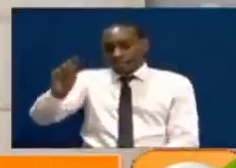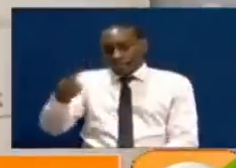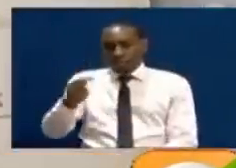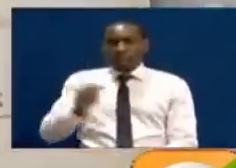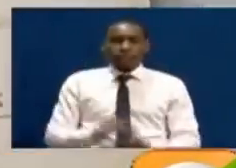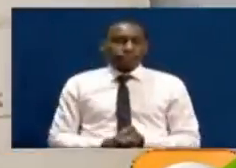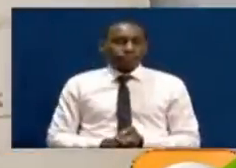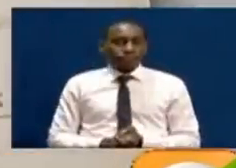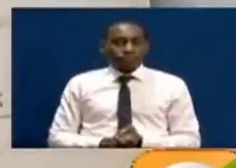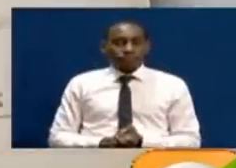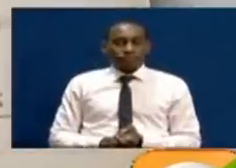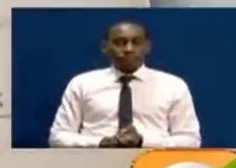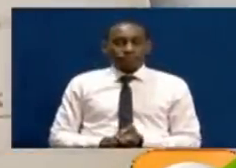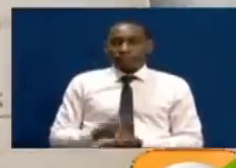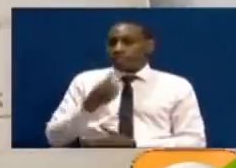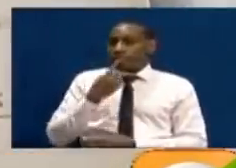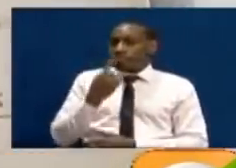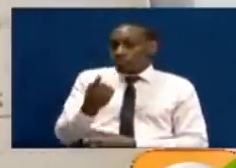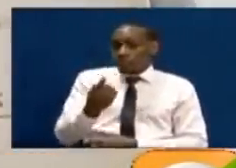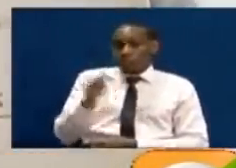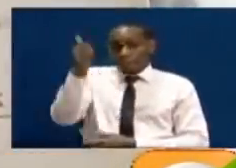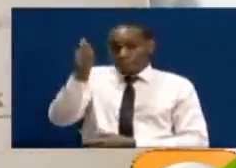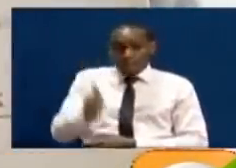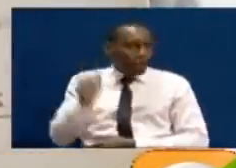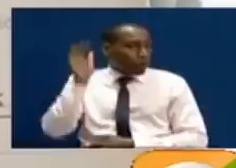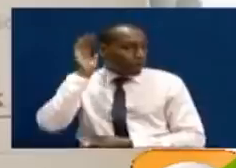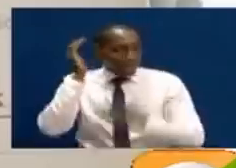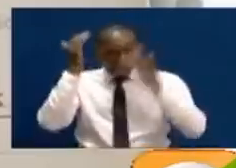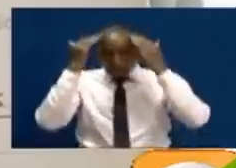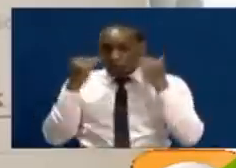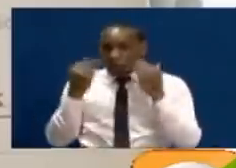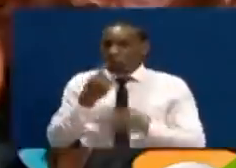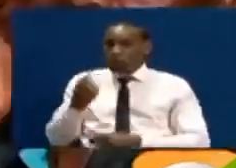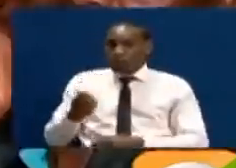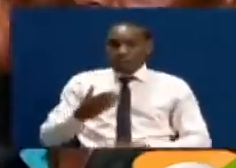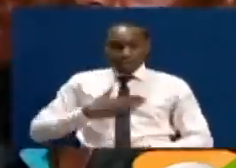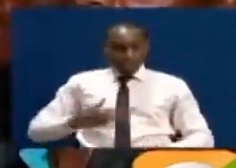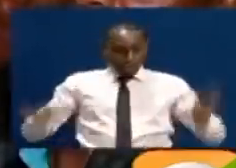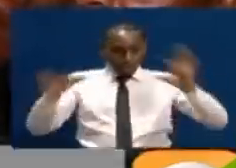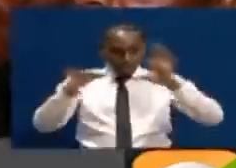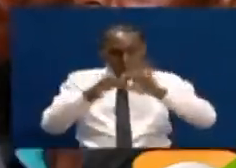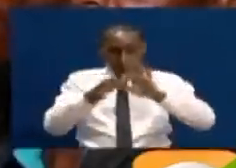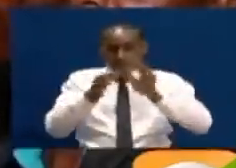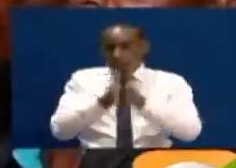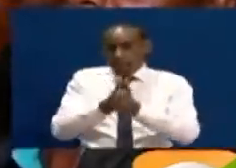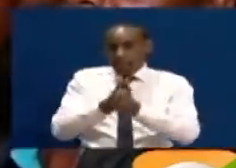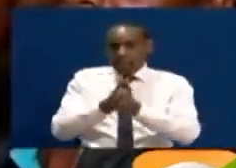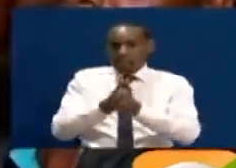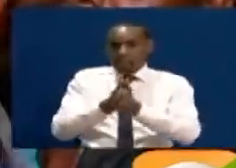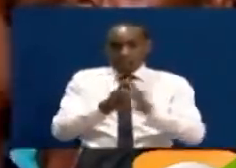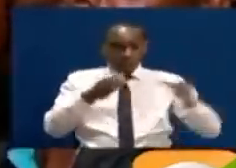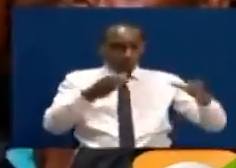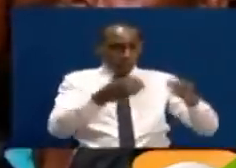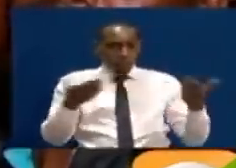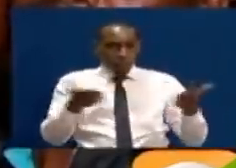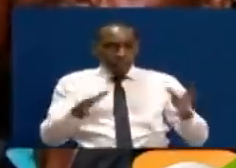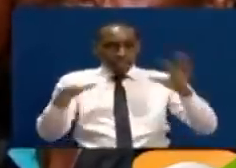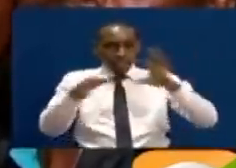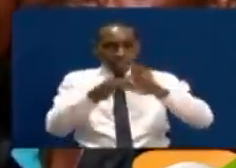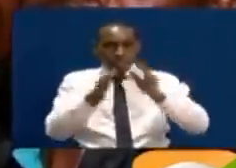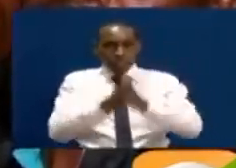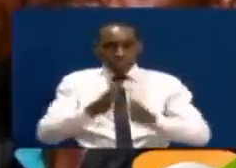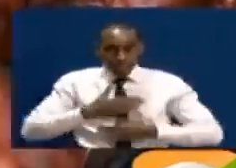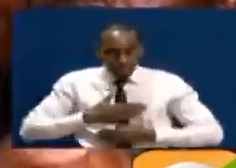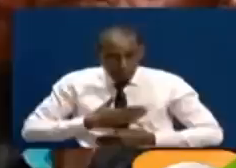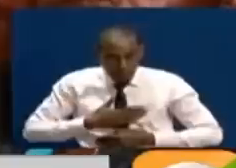So, they have not yet obeyed the court orders. I belong to the wing where I'm in alliance with the